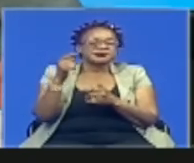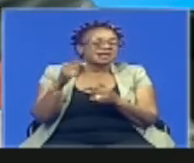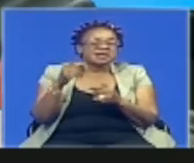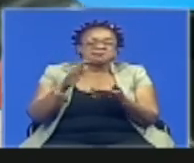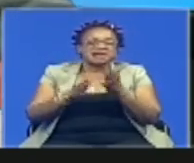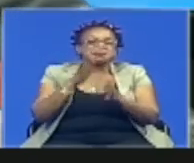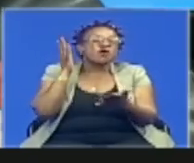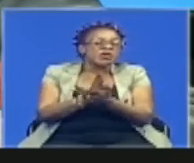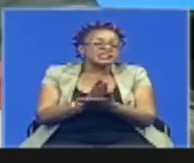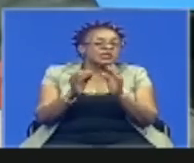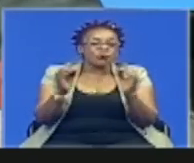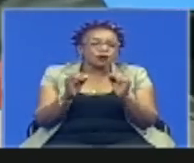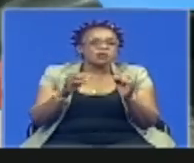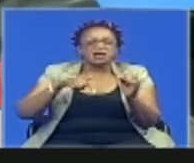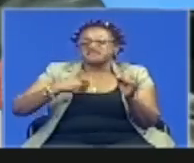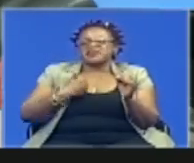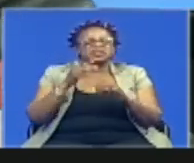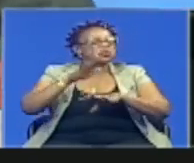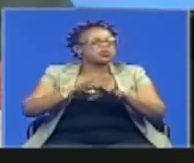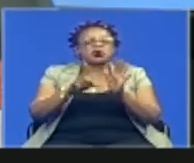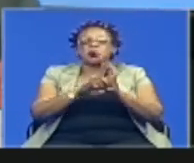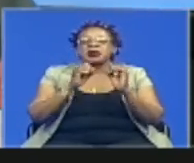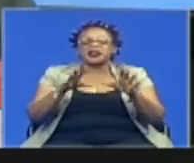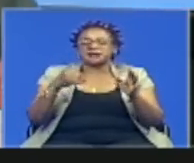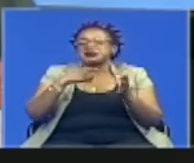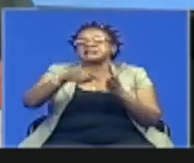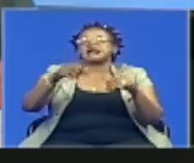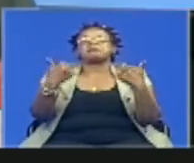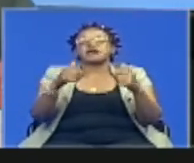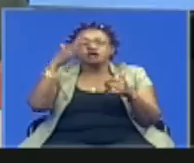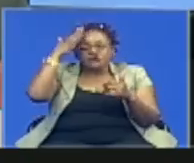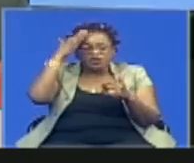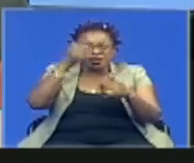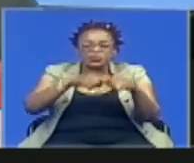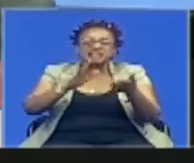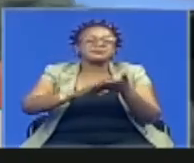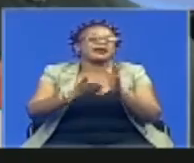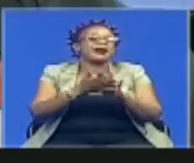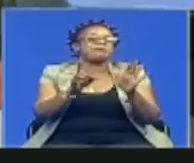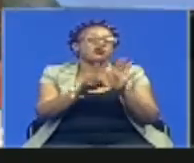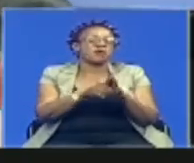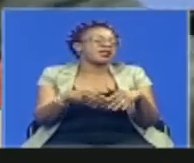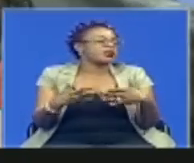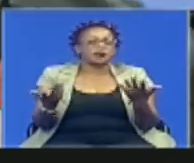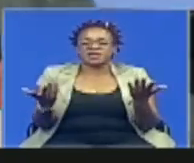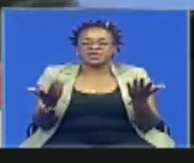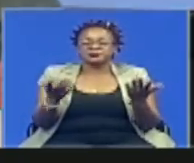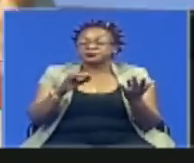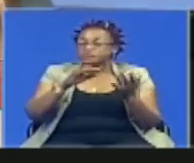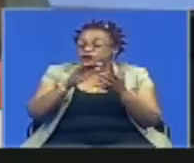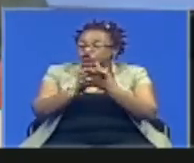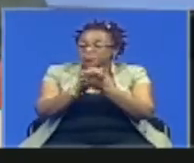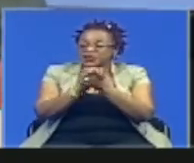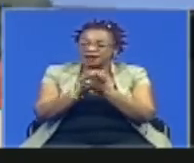say, I felt it was not a very good law, so I did not sign, knowing very well that it was going to be law anyway. So Jubilee has, on